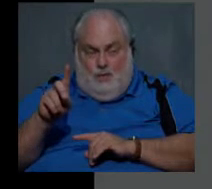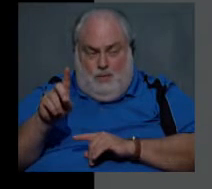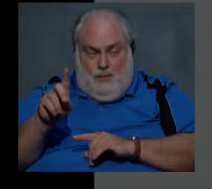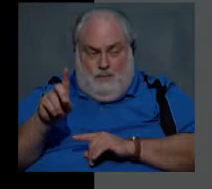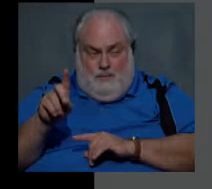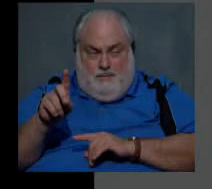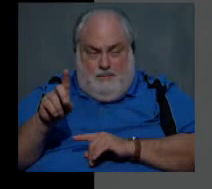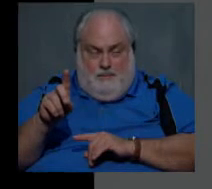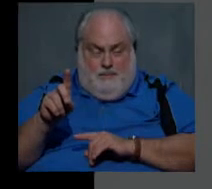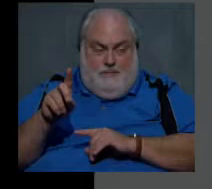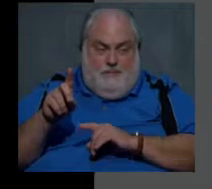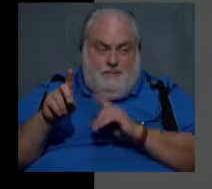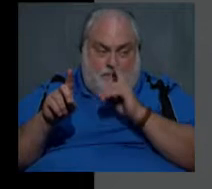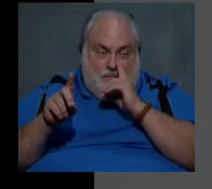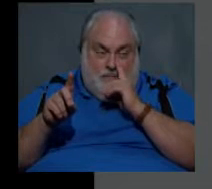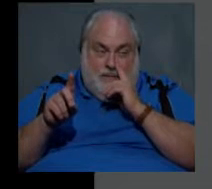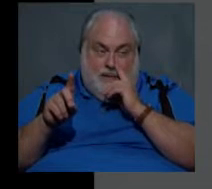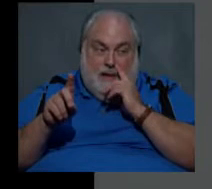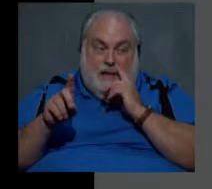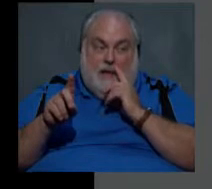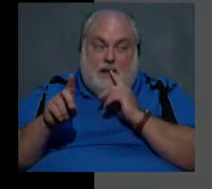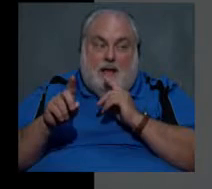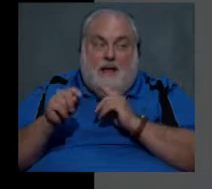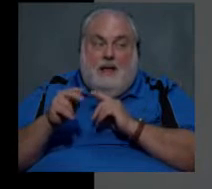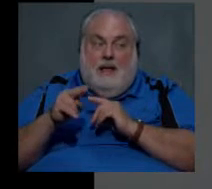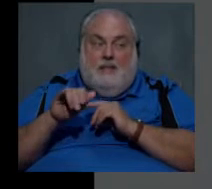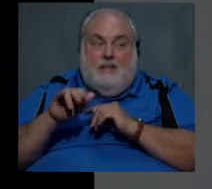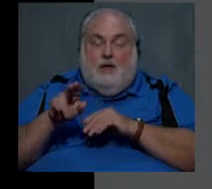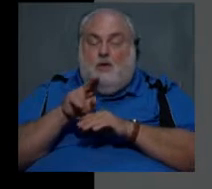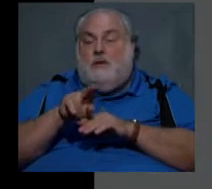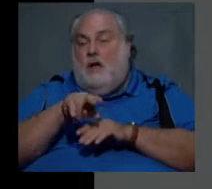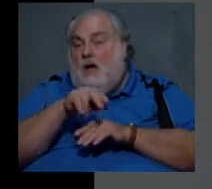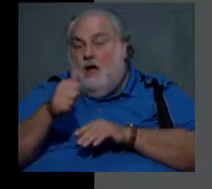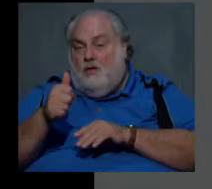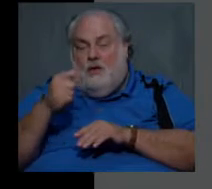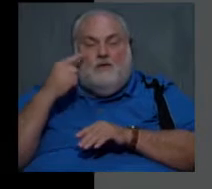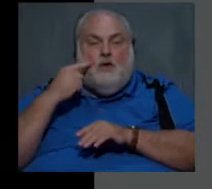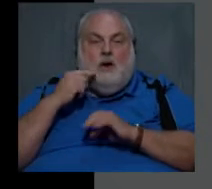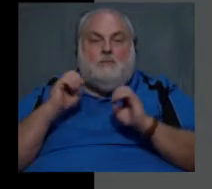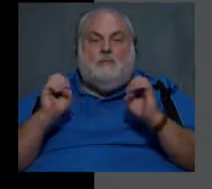use other access points for emergency access only.